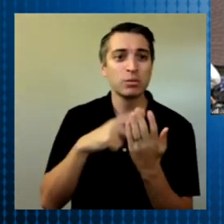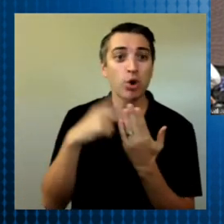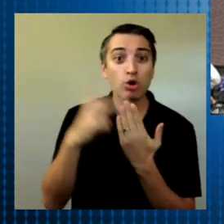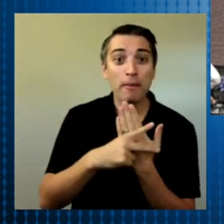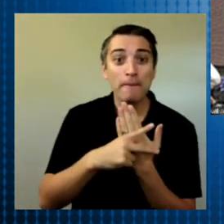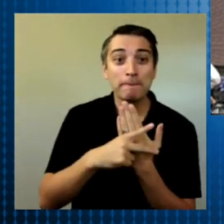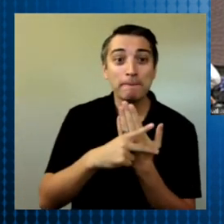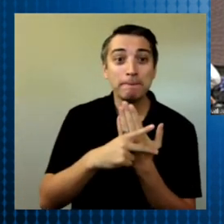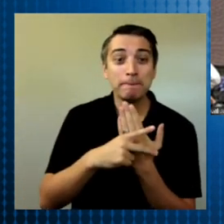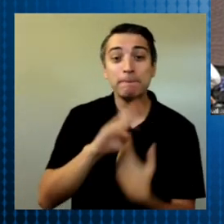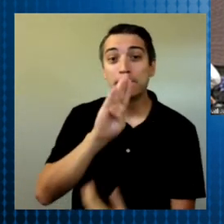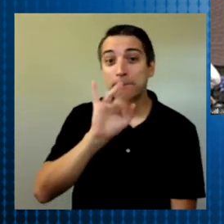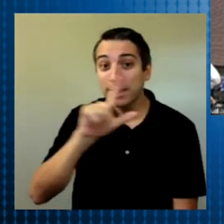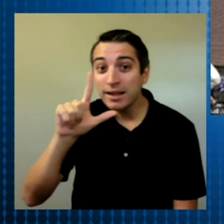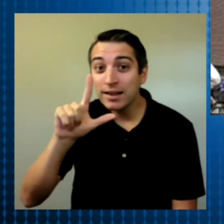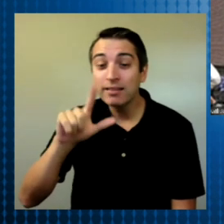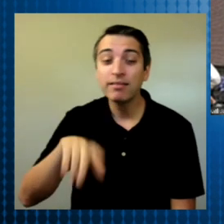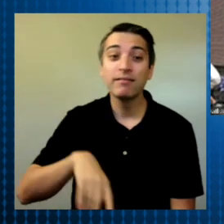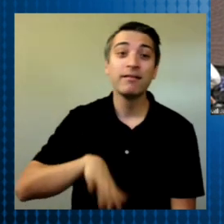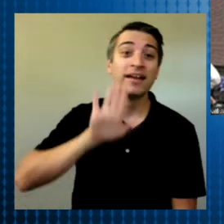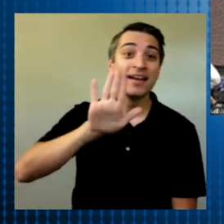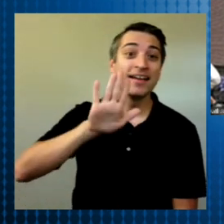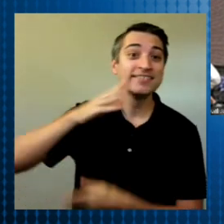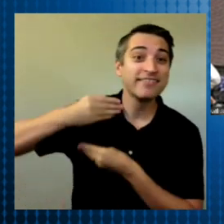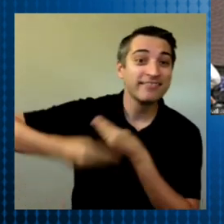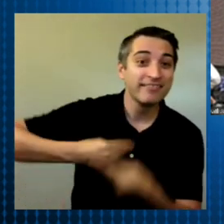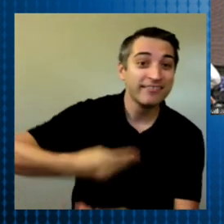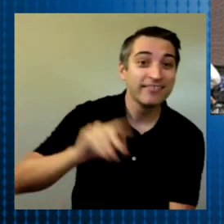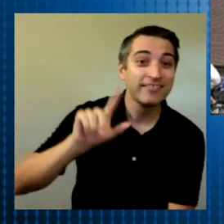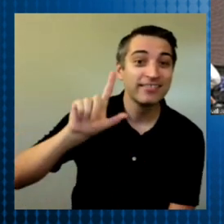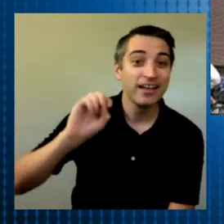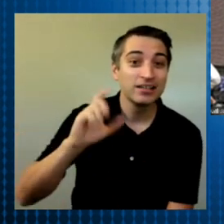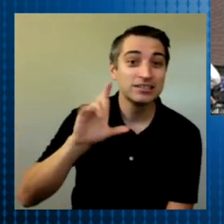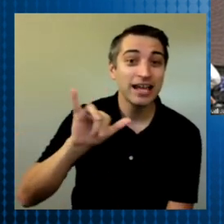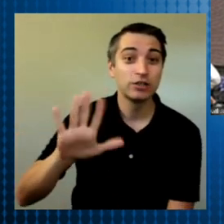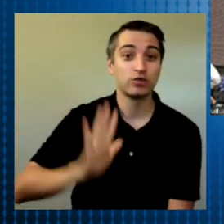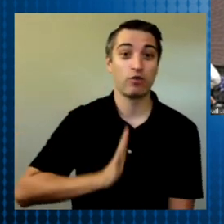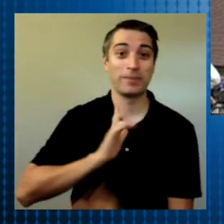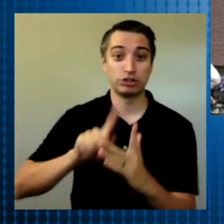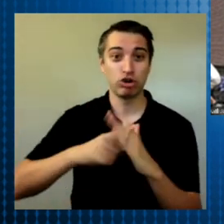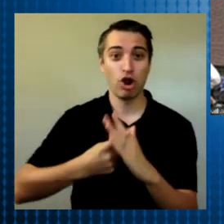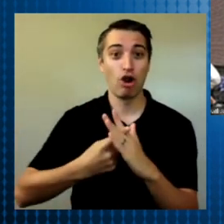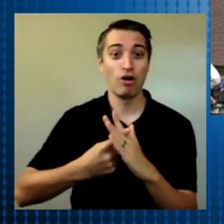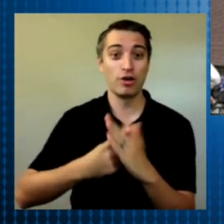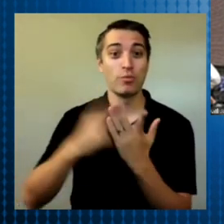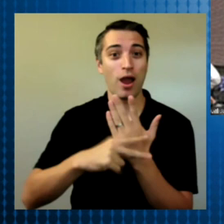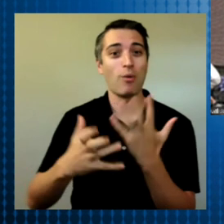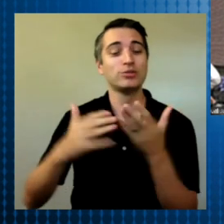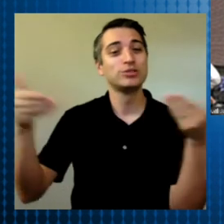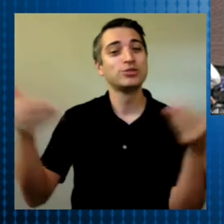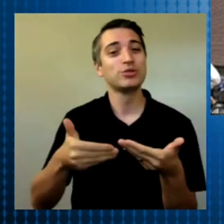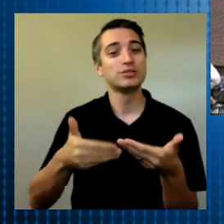Bill, his legacy, and to formally start our program, I'd like to introduce the president of Mott